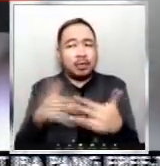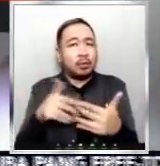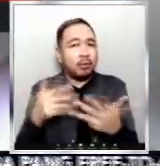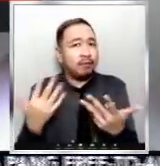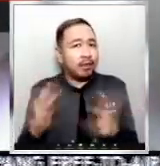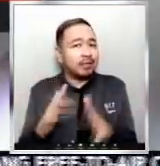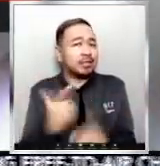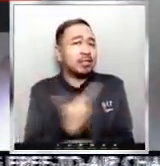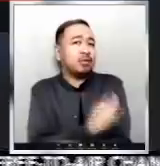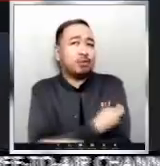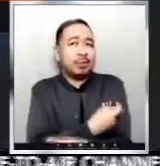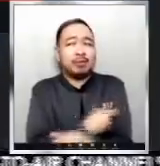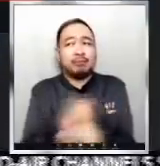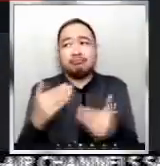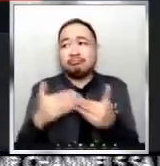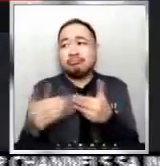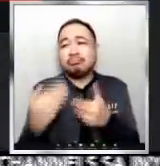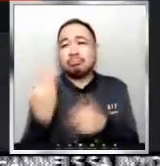mahigit 14 na araw.